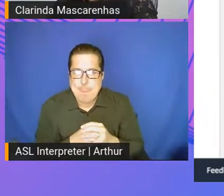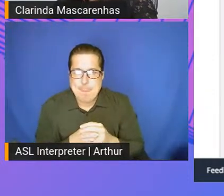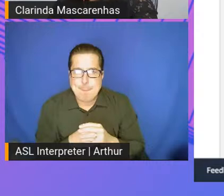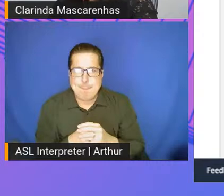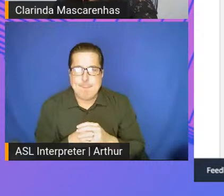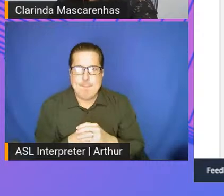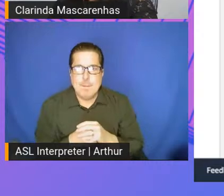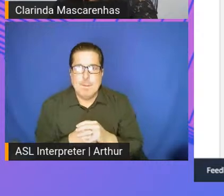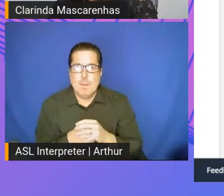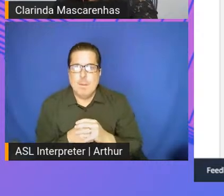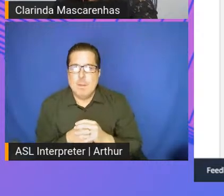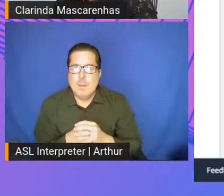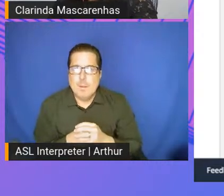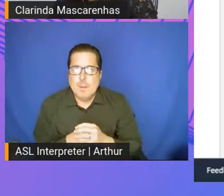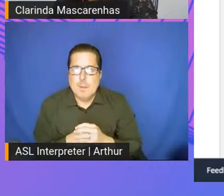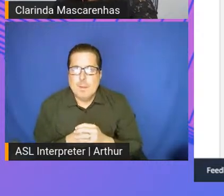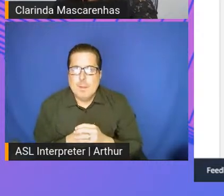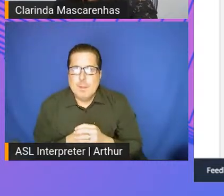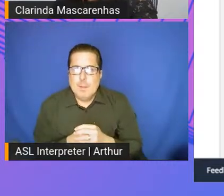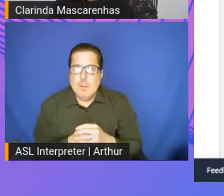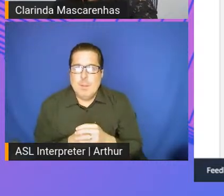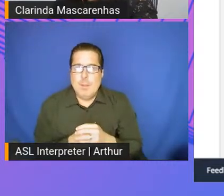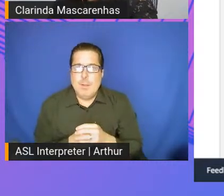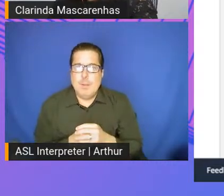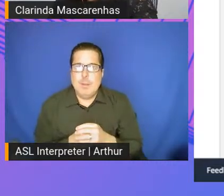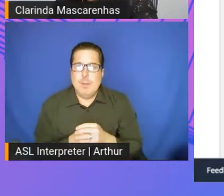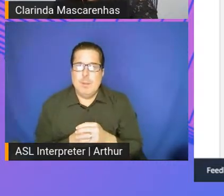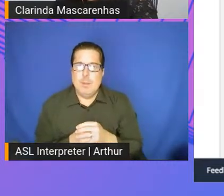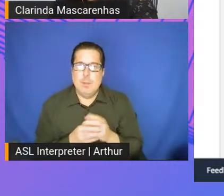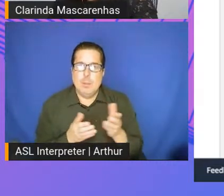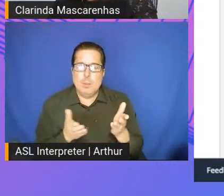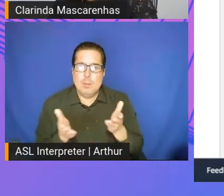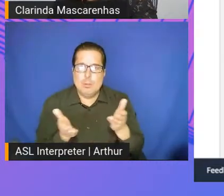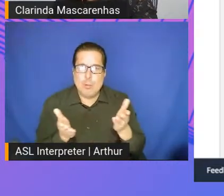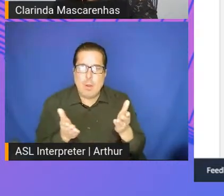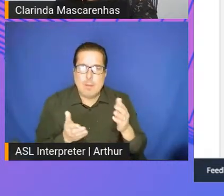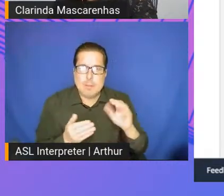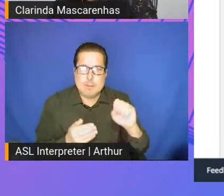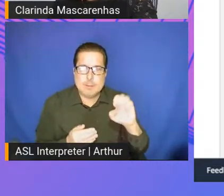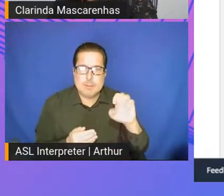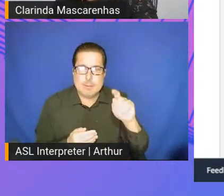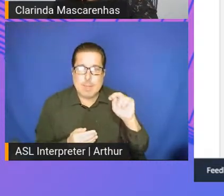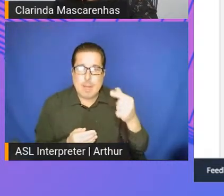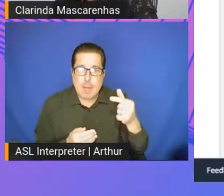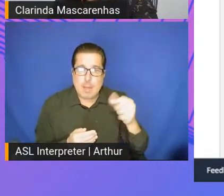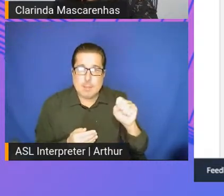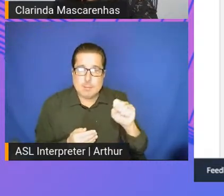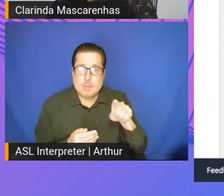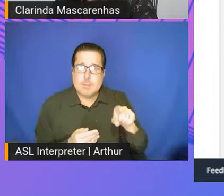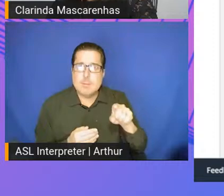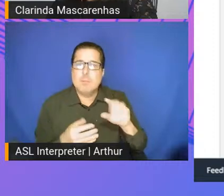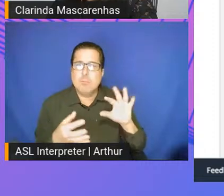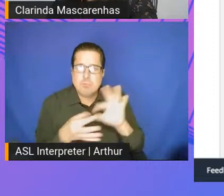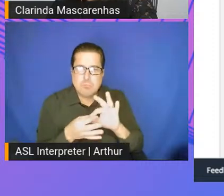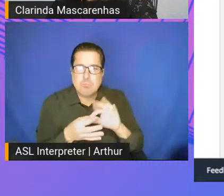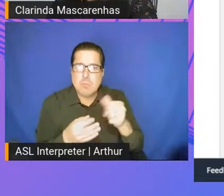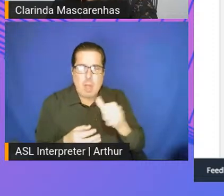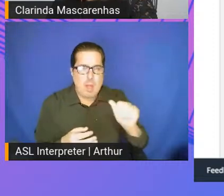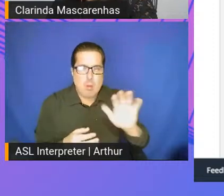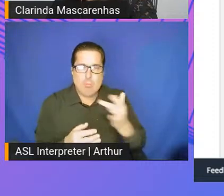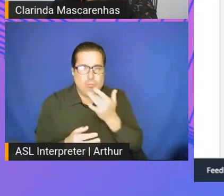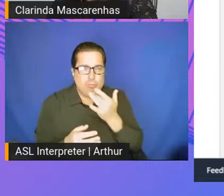In the service settings section, so you can give your service any name you want. It is user-defined name for